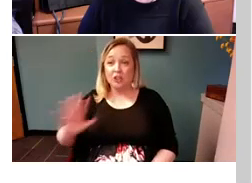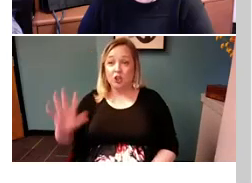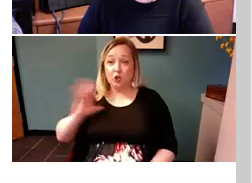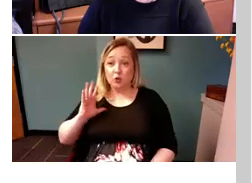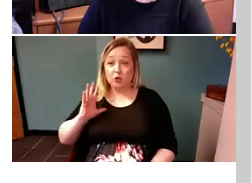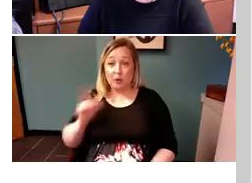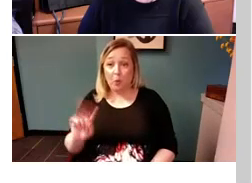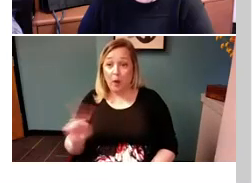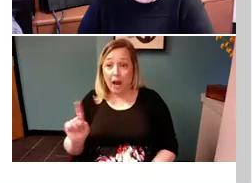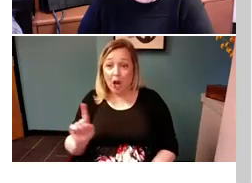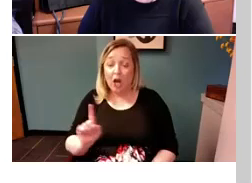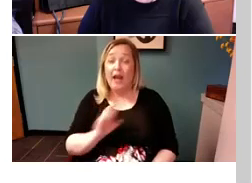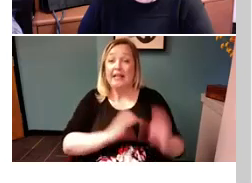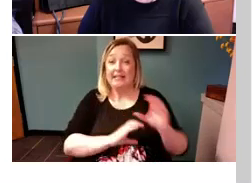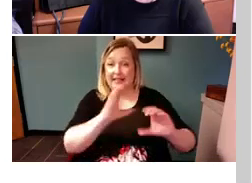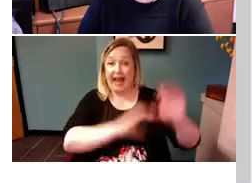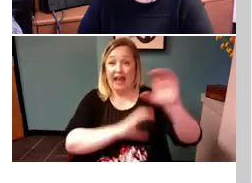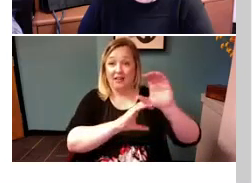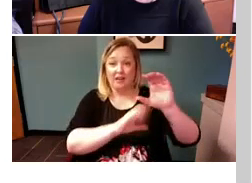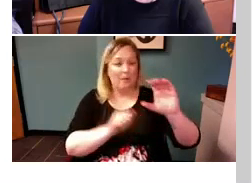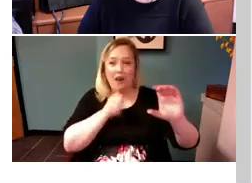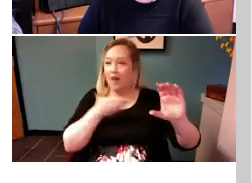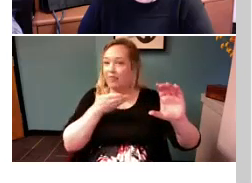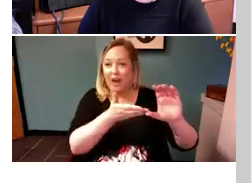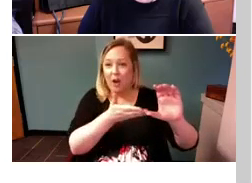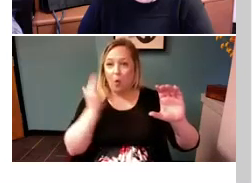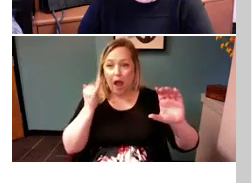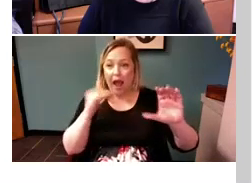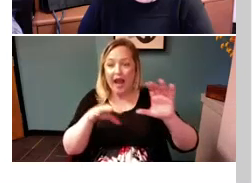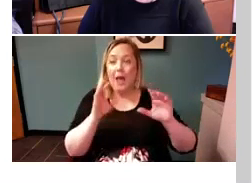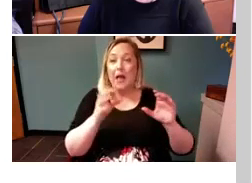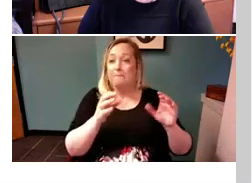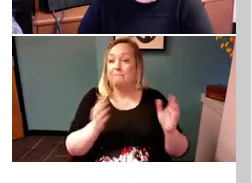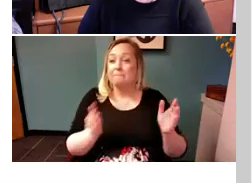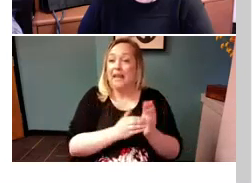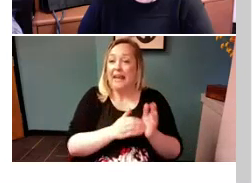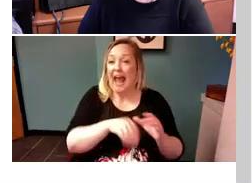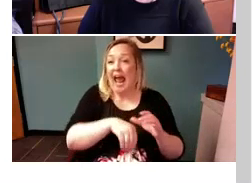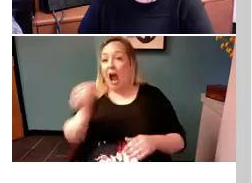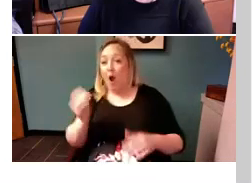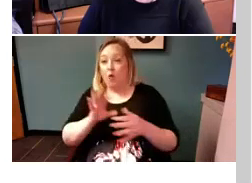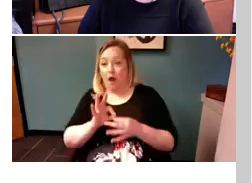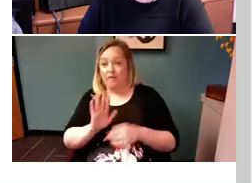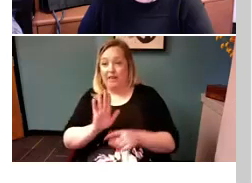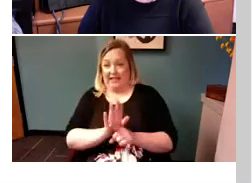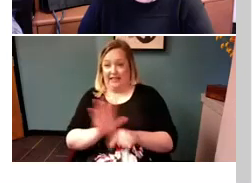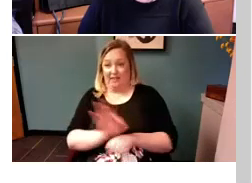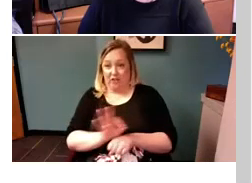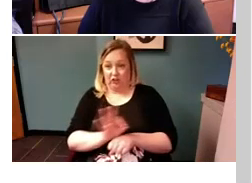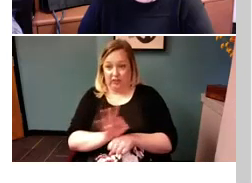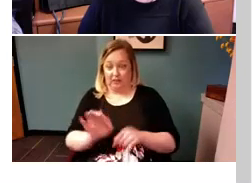anymore because we came back out of this function. However, at address ABCD within the heap